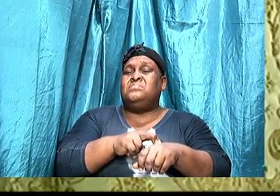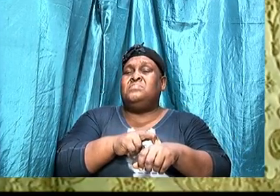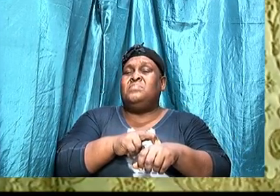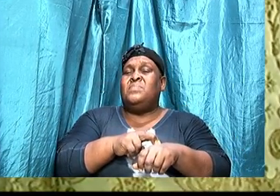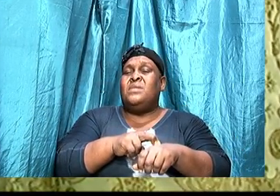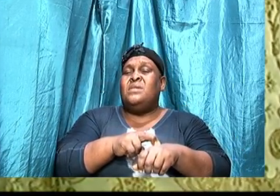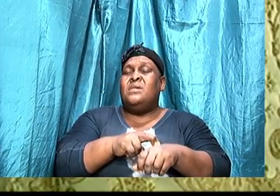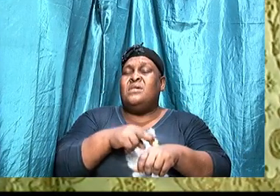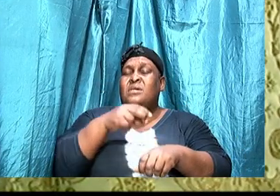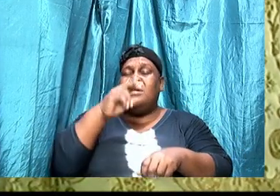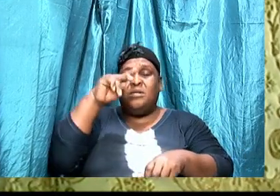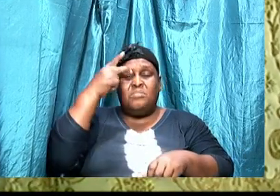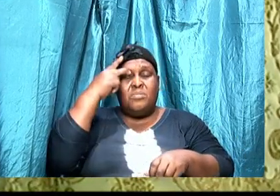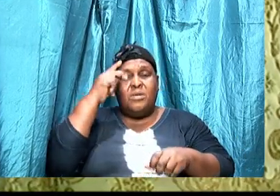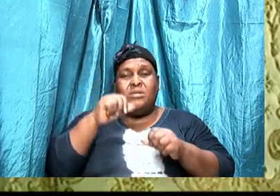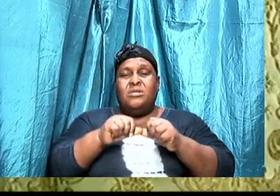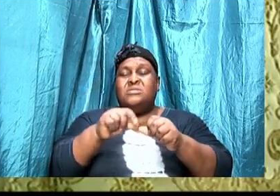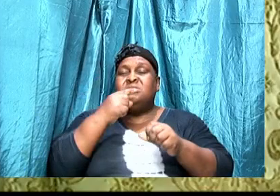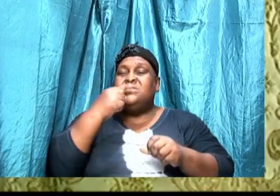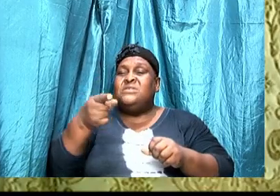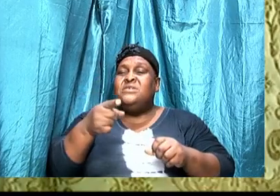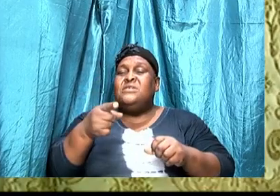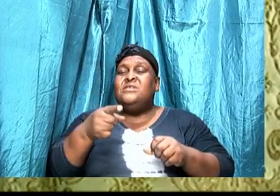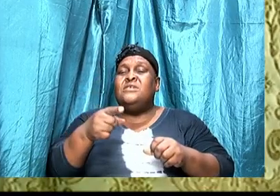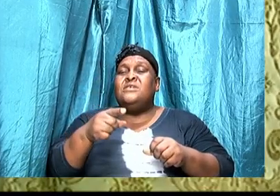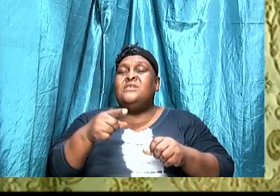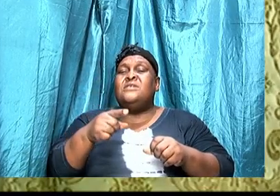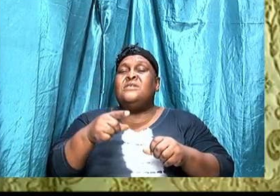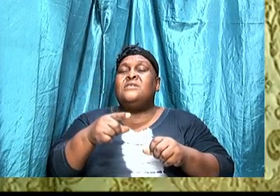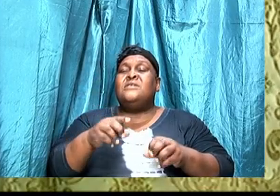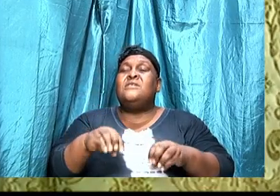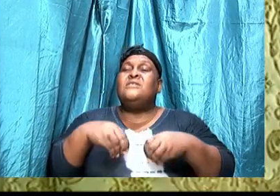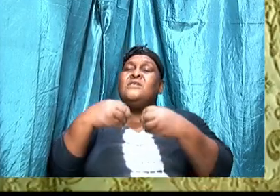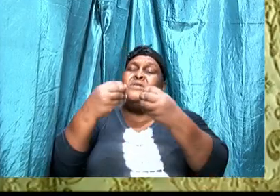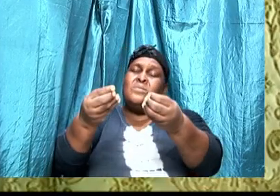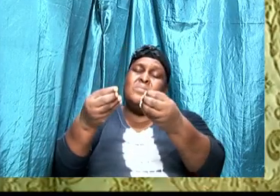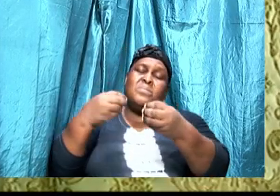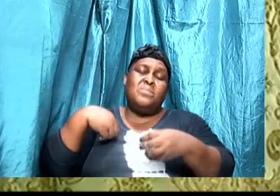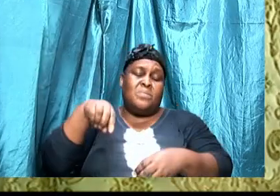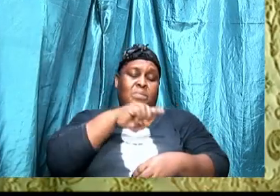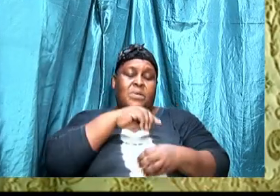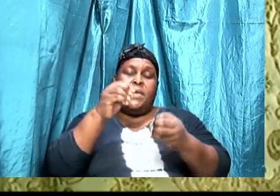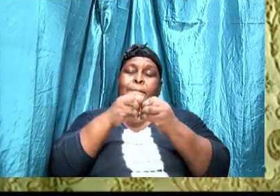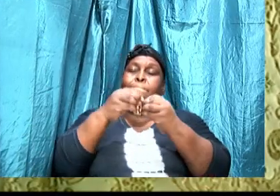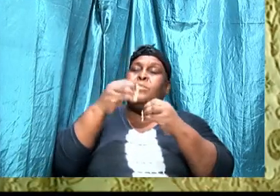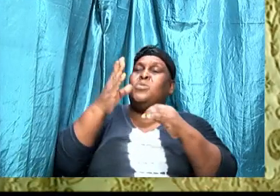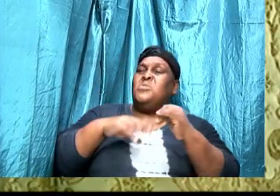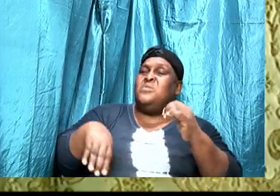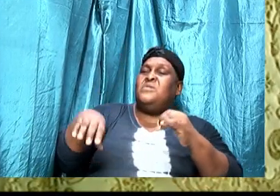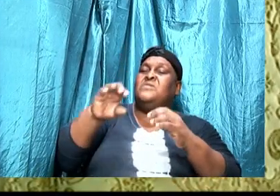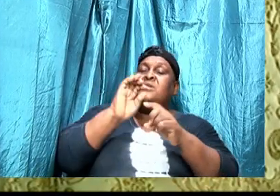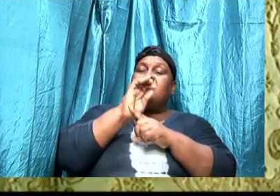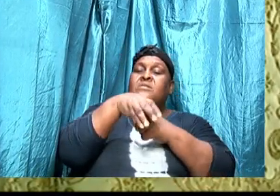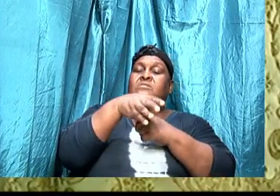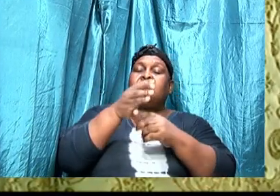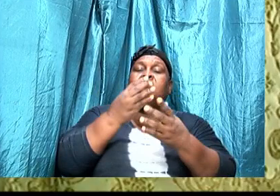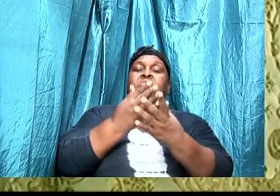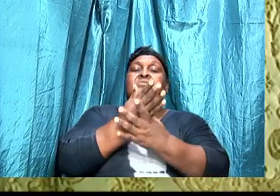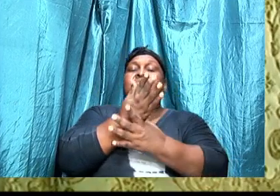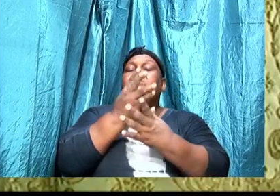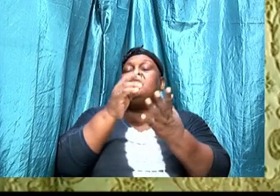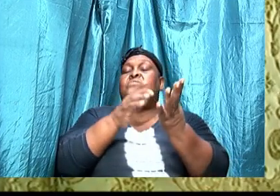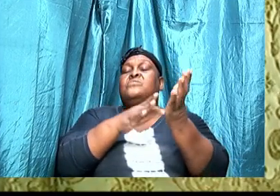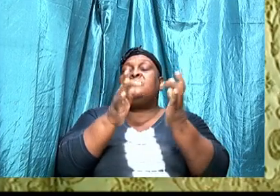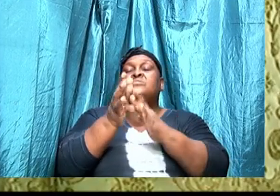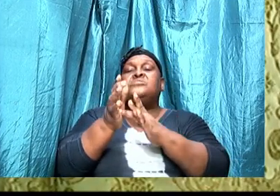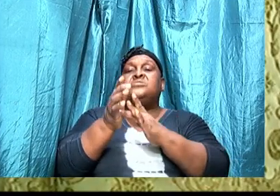And he went further to say, you know, given that we can be more than conquerors through Christ that